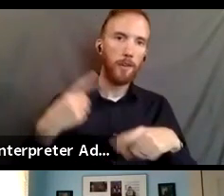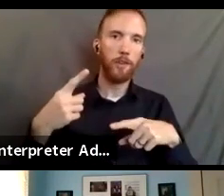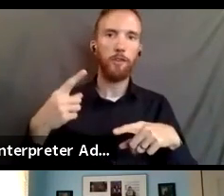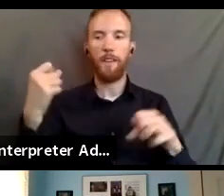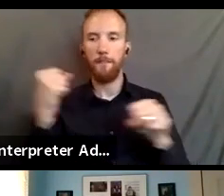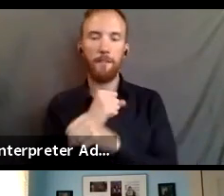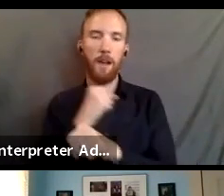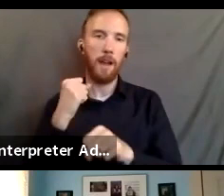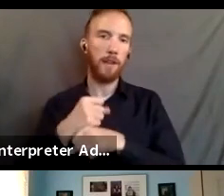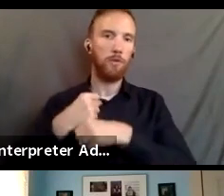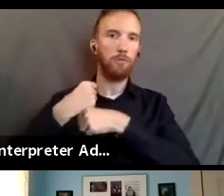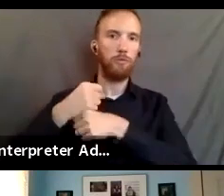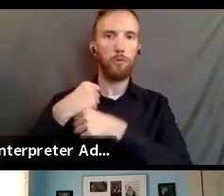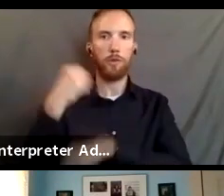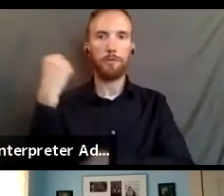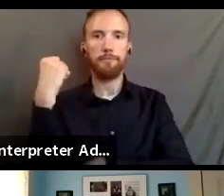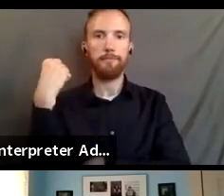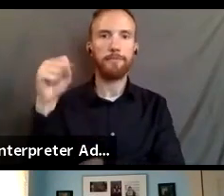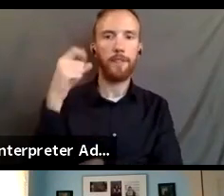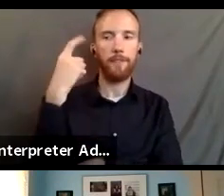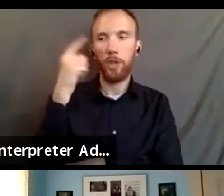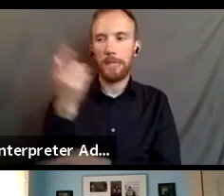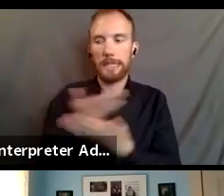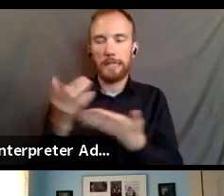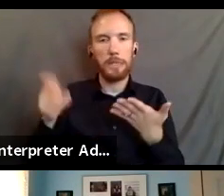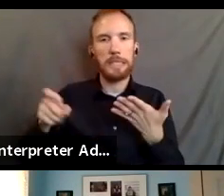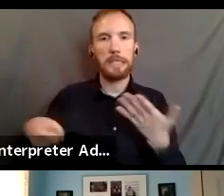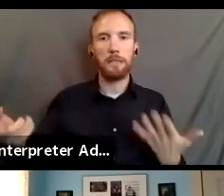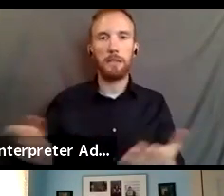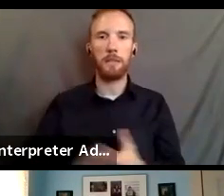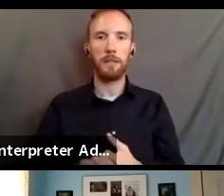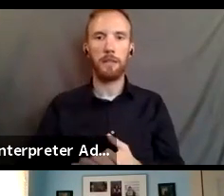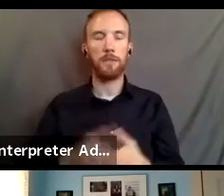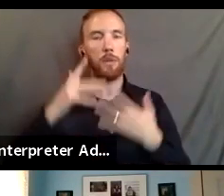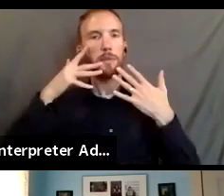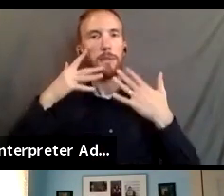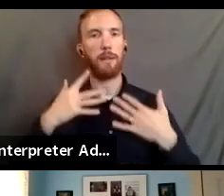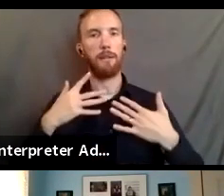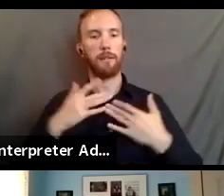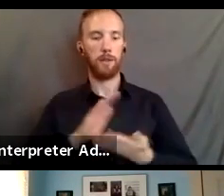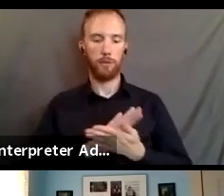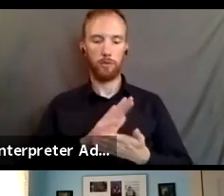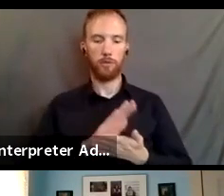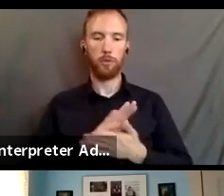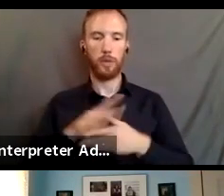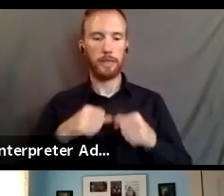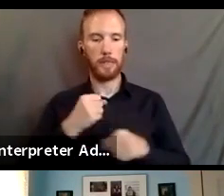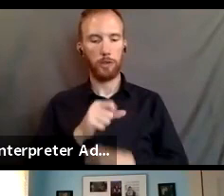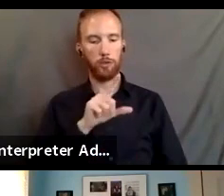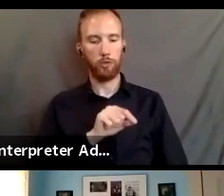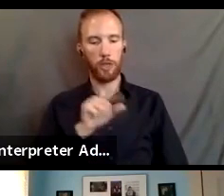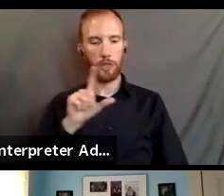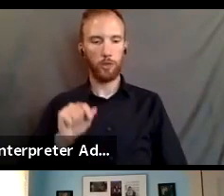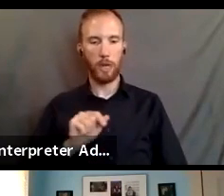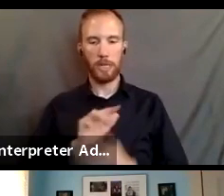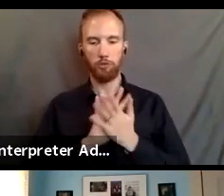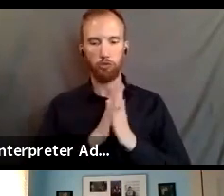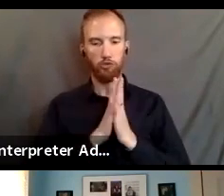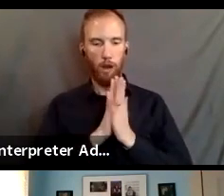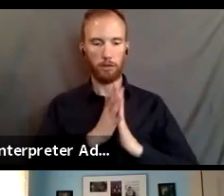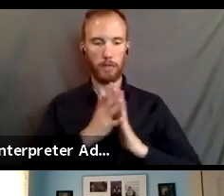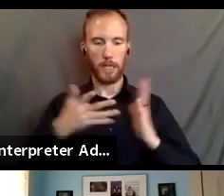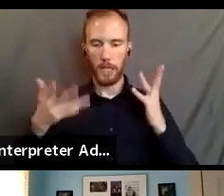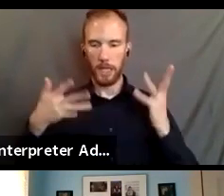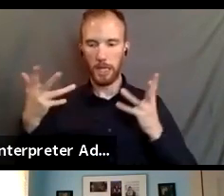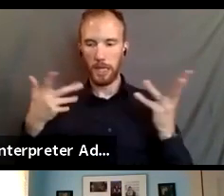the very things that they needed it saddens me that a school in 2020 is overcrowded and it's not in my community it has to